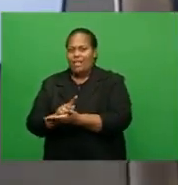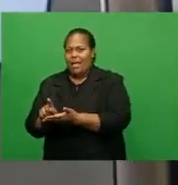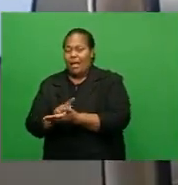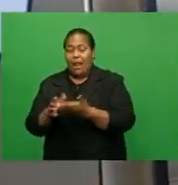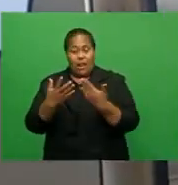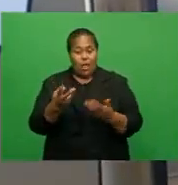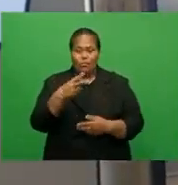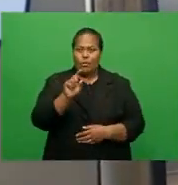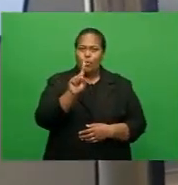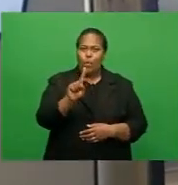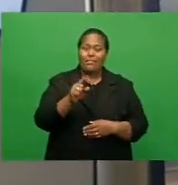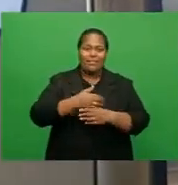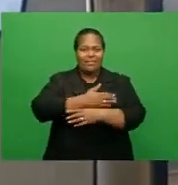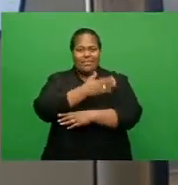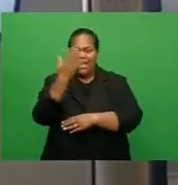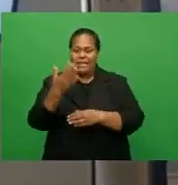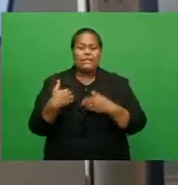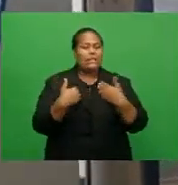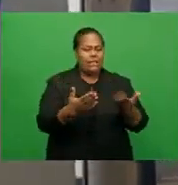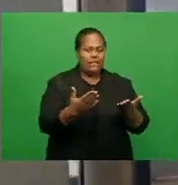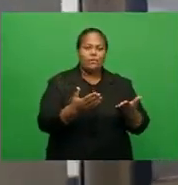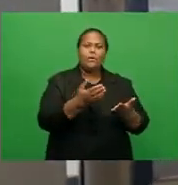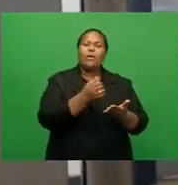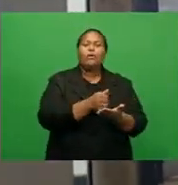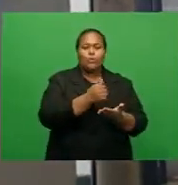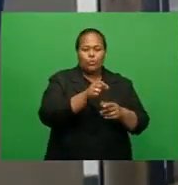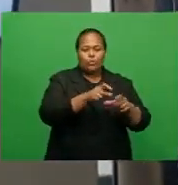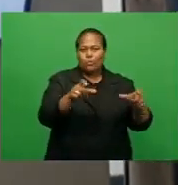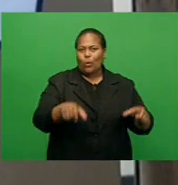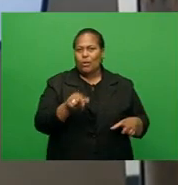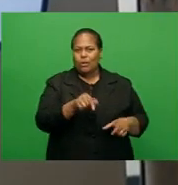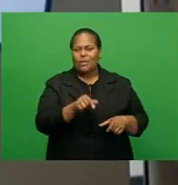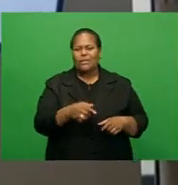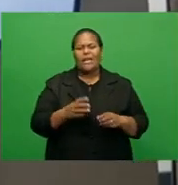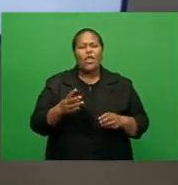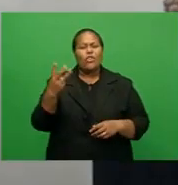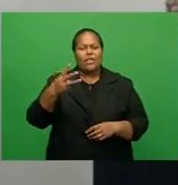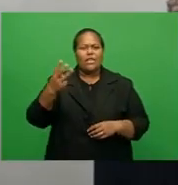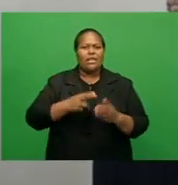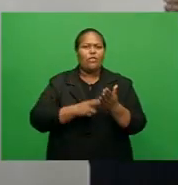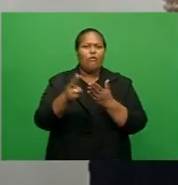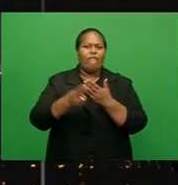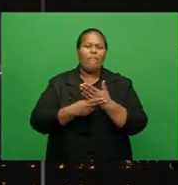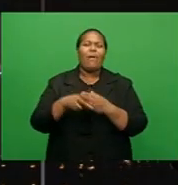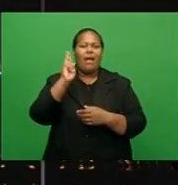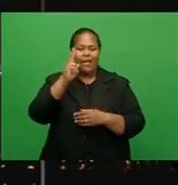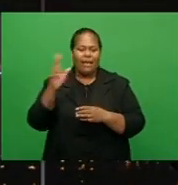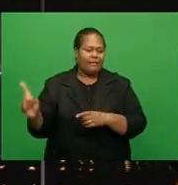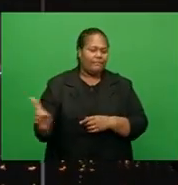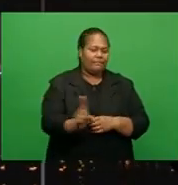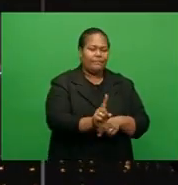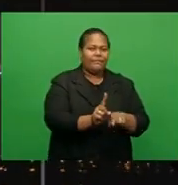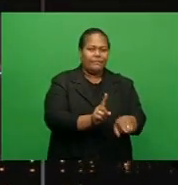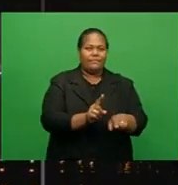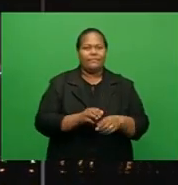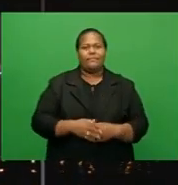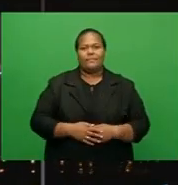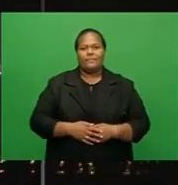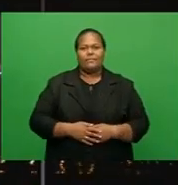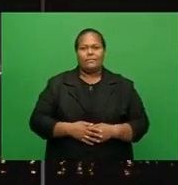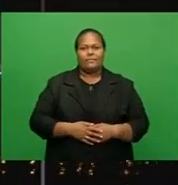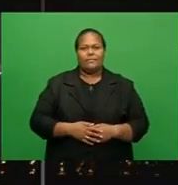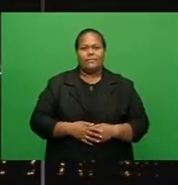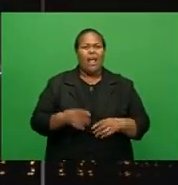file information and disclosures, and the matter has been adjourned to the 13th of November. Former Fijian